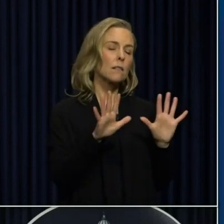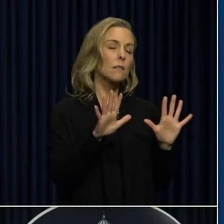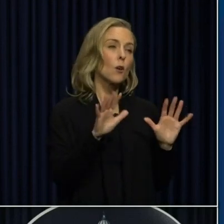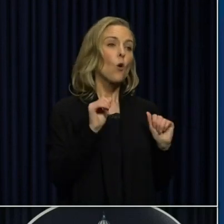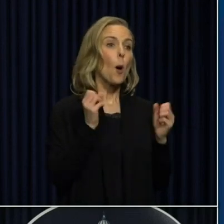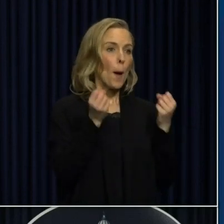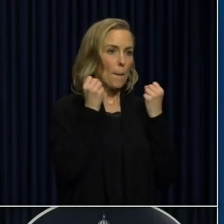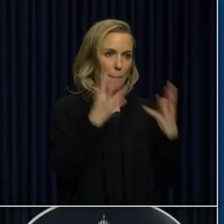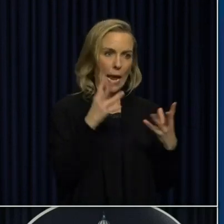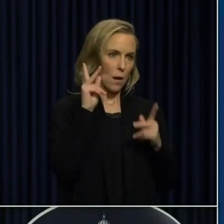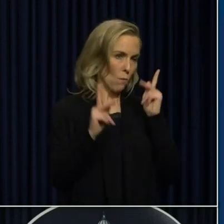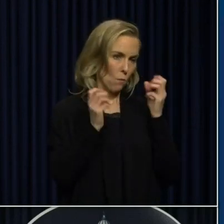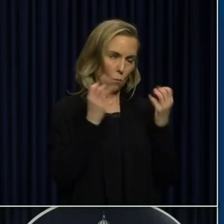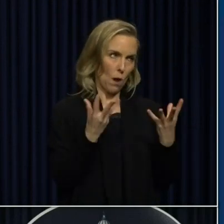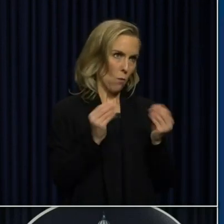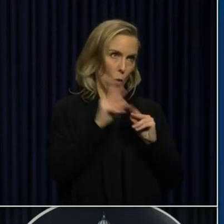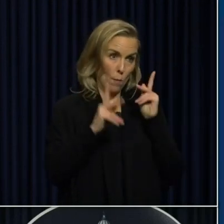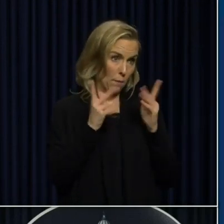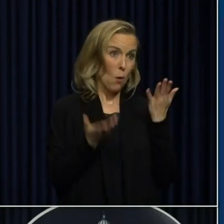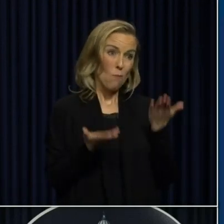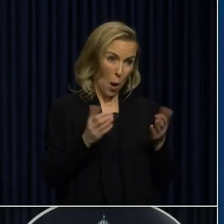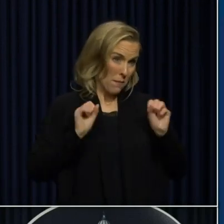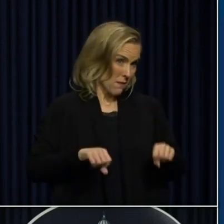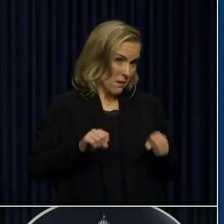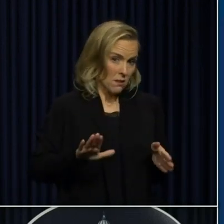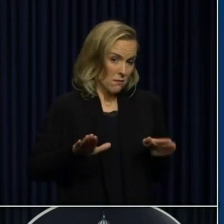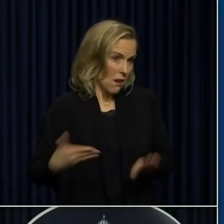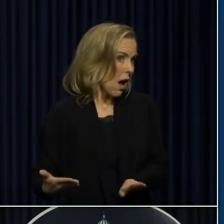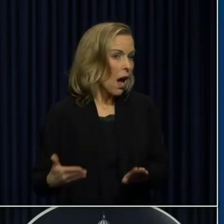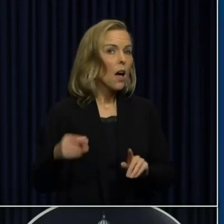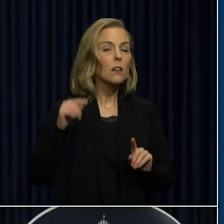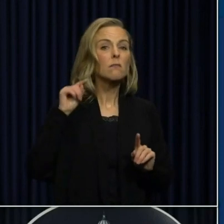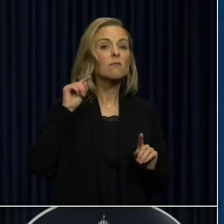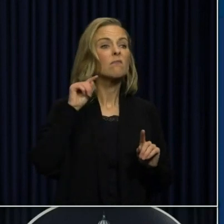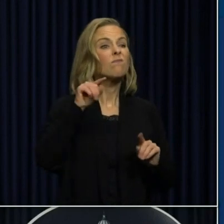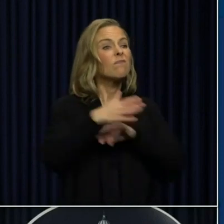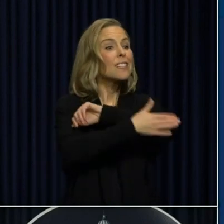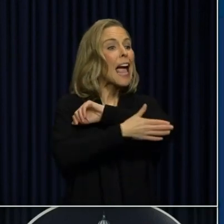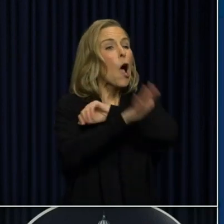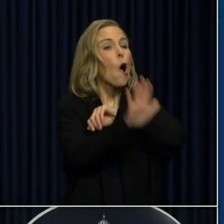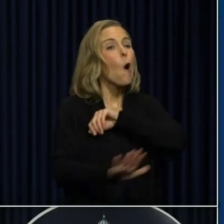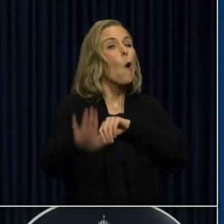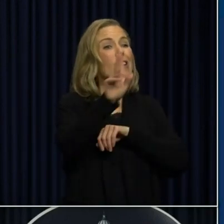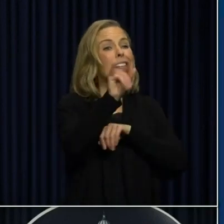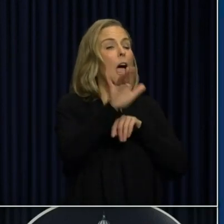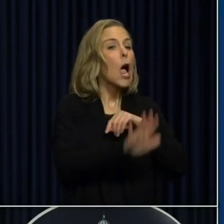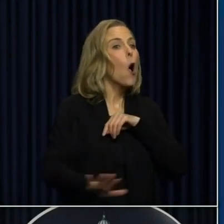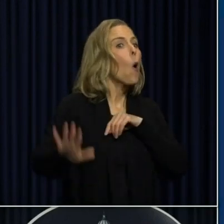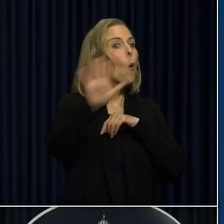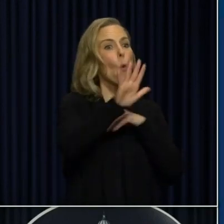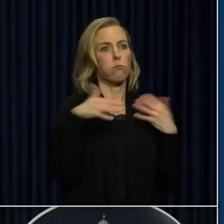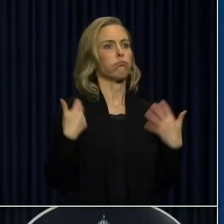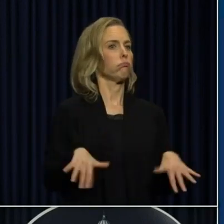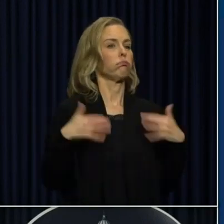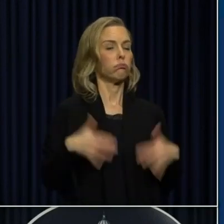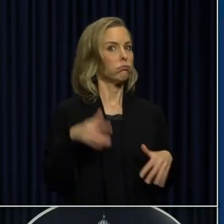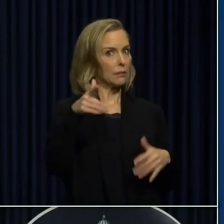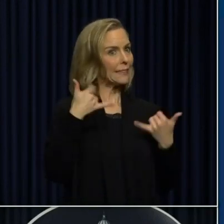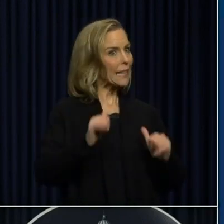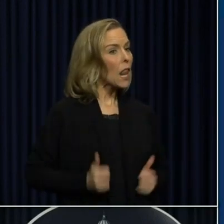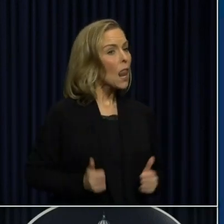be with us today, whose ages and counties I would have read by now, that are still with